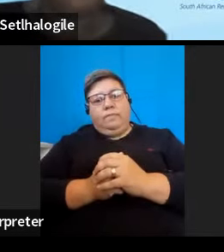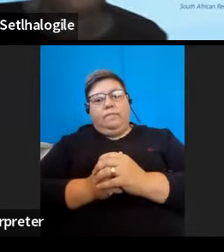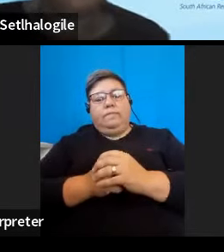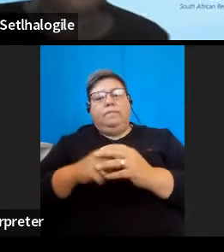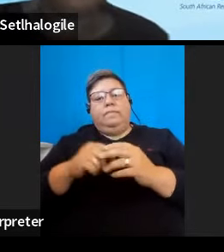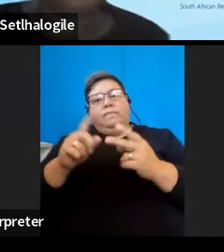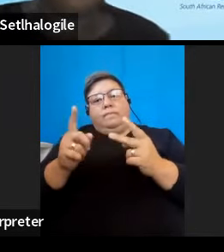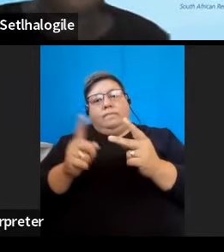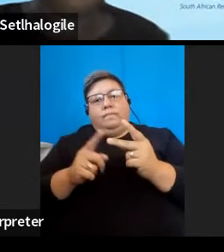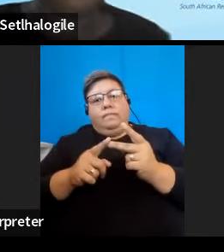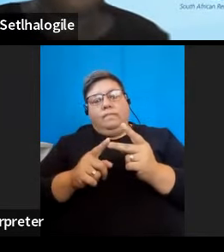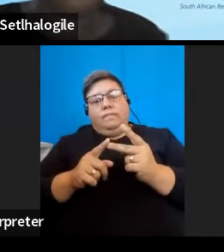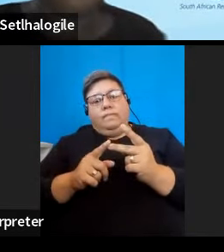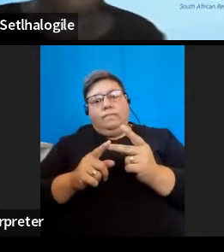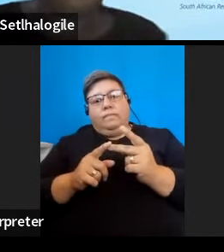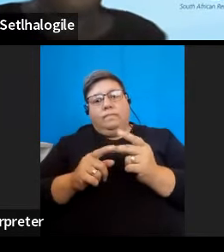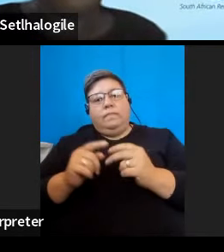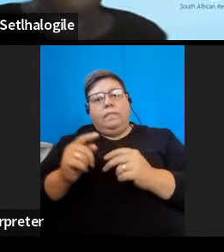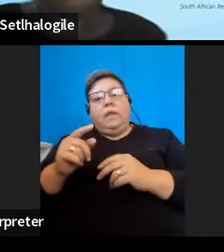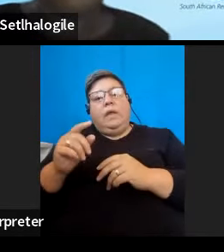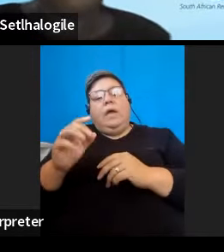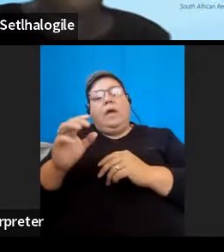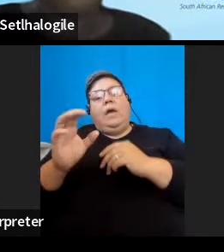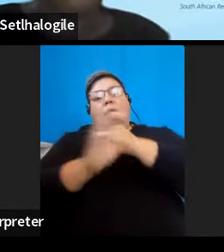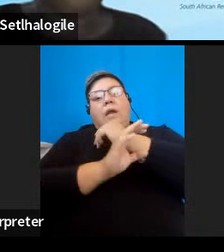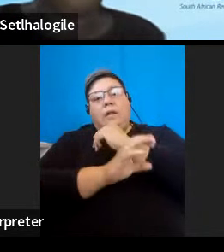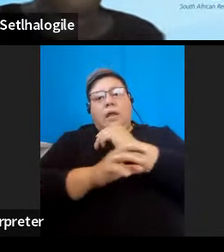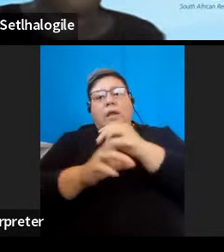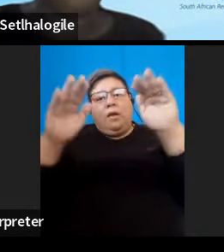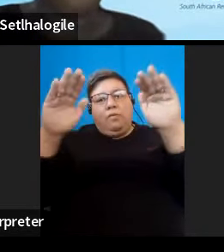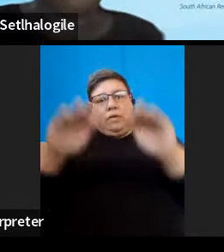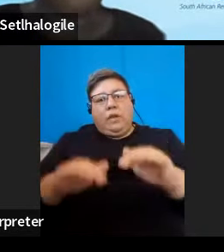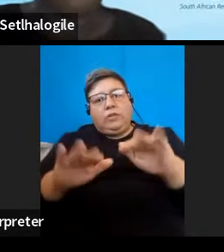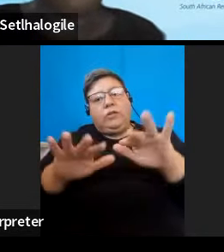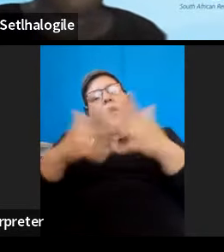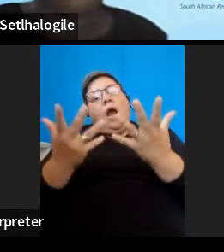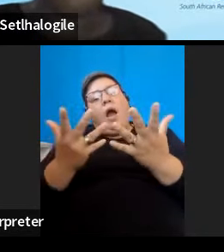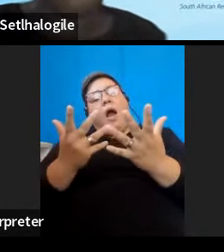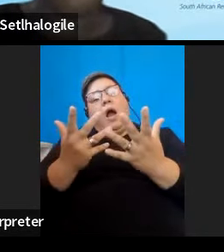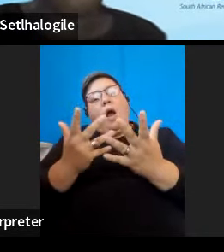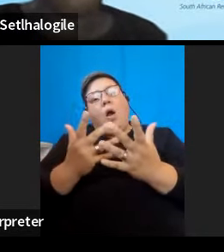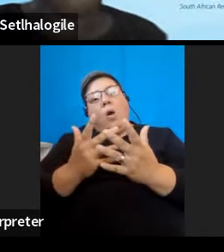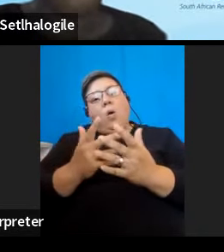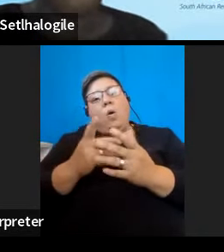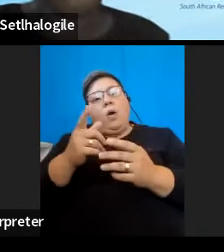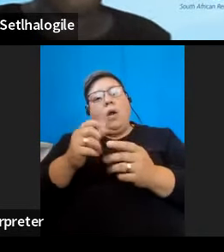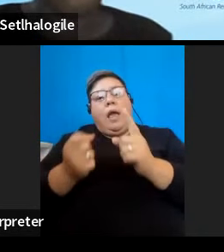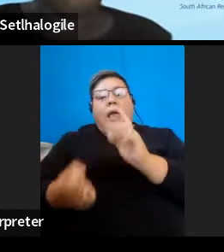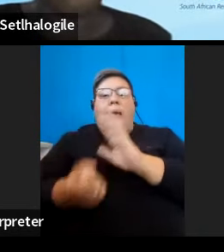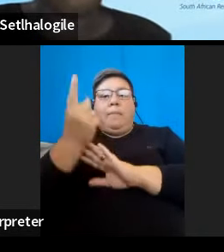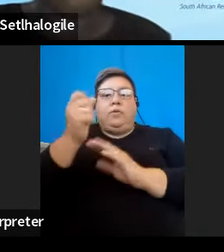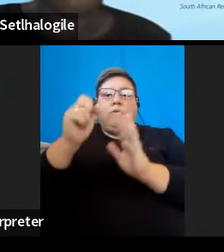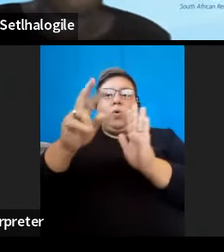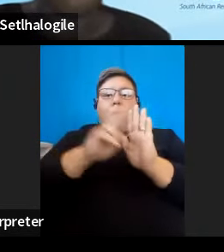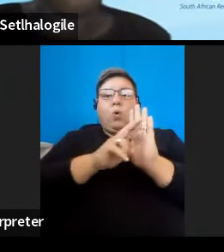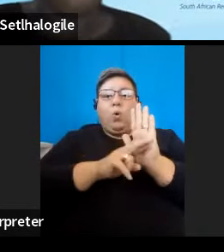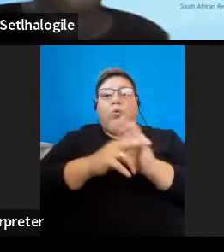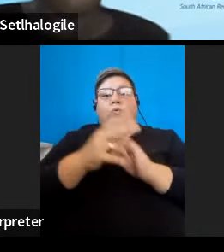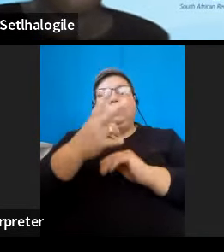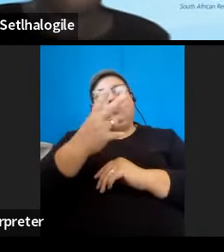is with regard to security reductions. It says the implementation of new rules on July